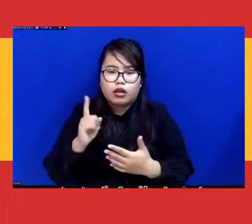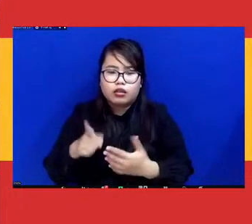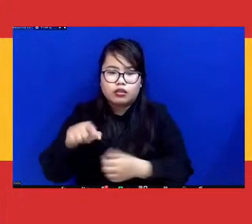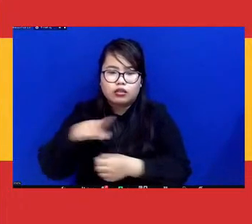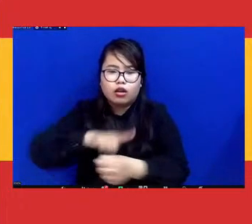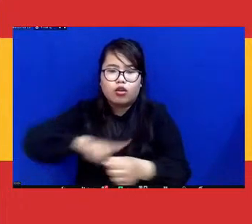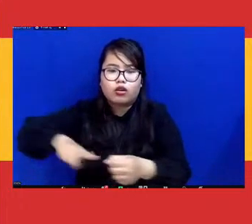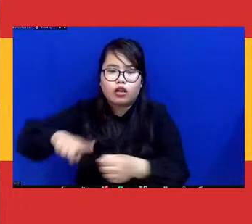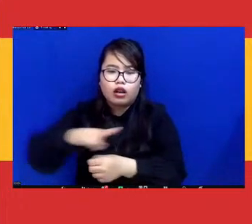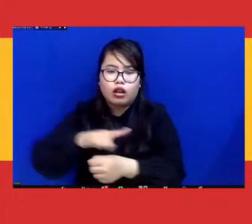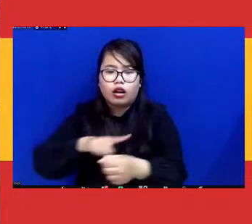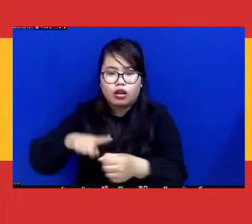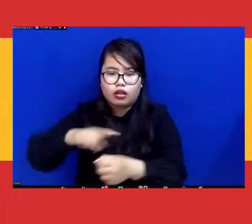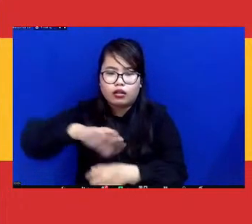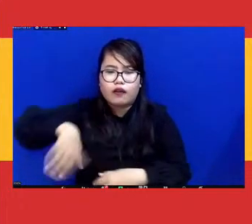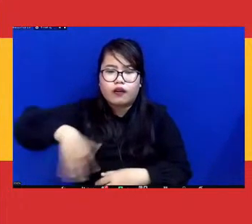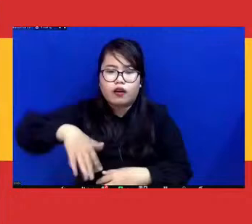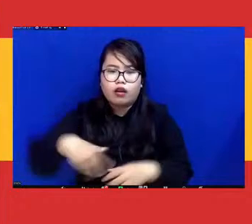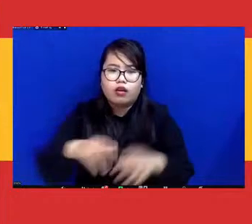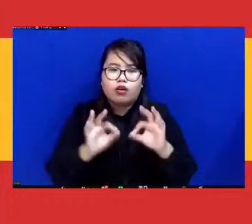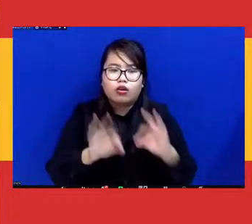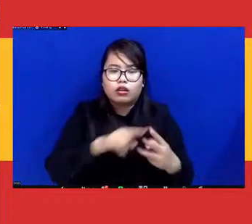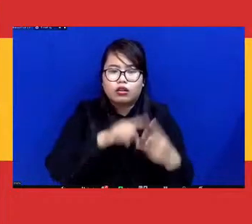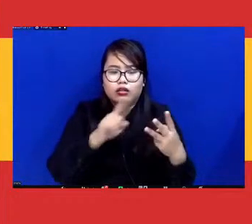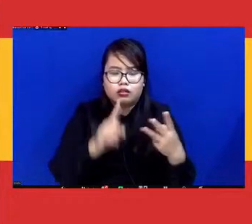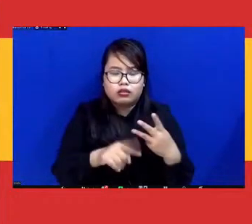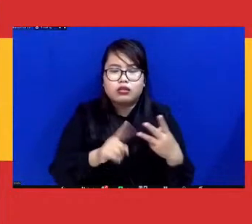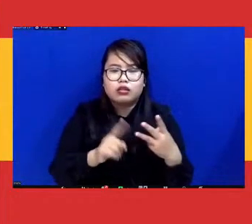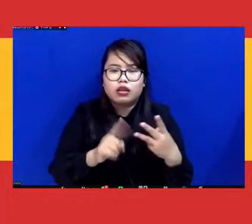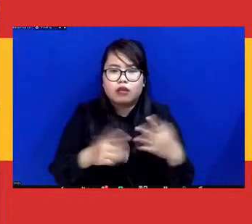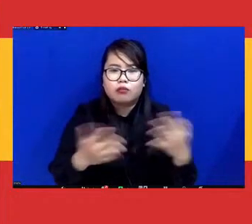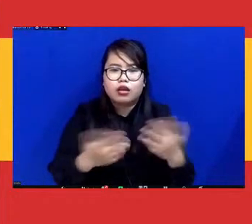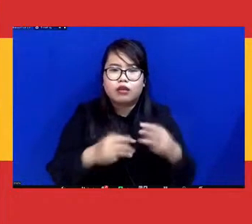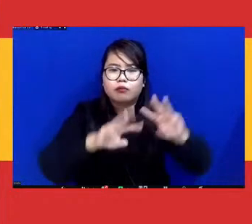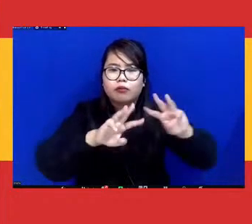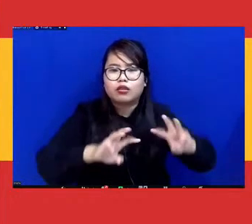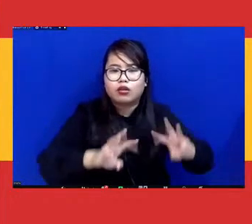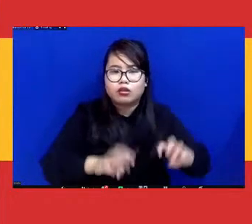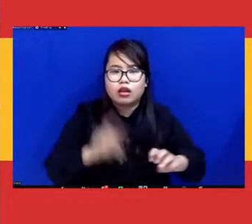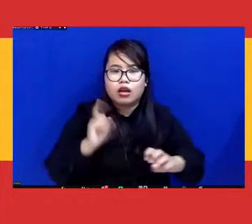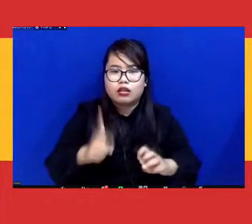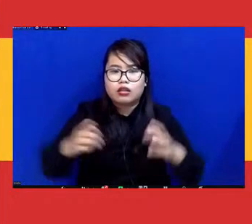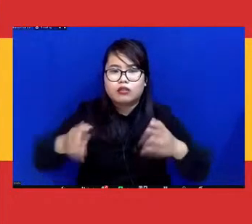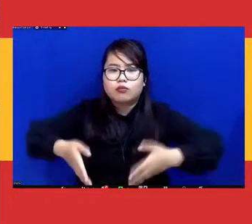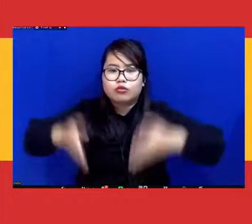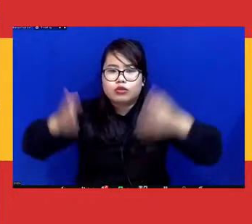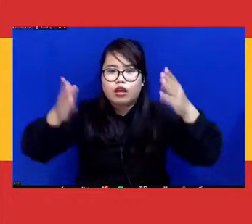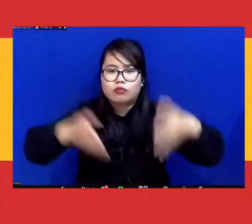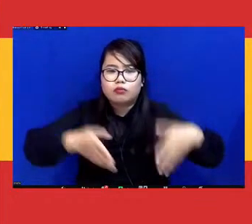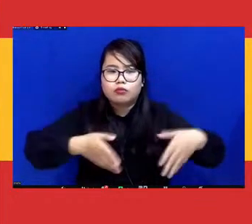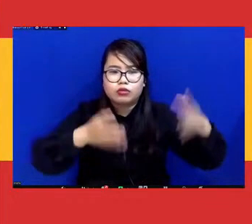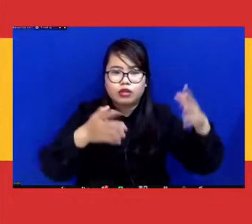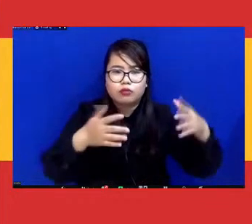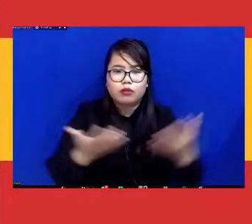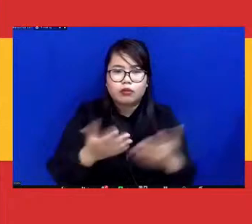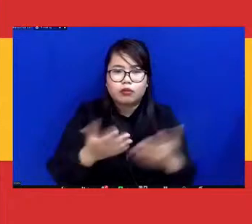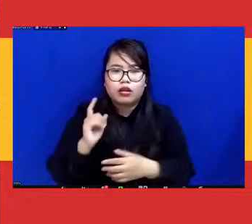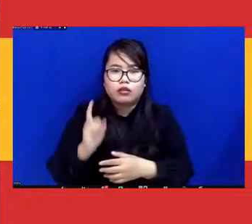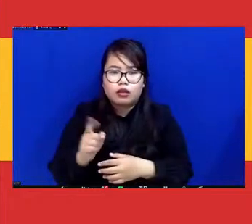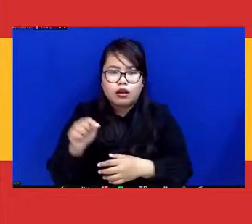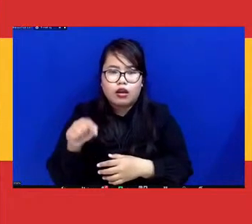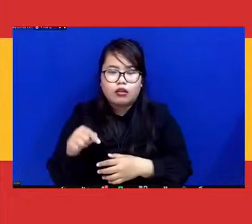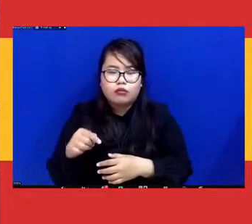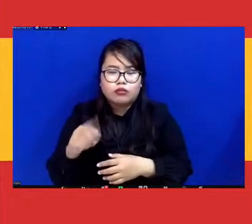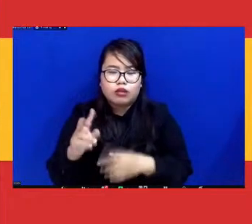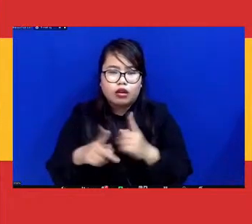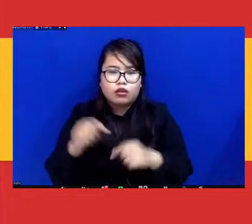plans. Third is a method to support local government in mapping out vulnerable groups, their needs